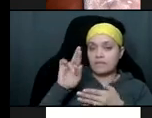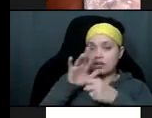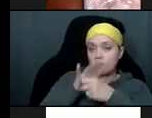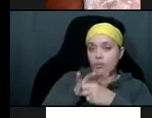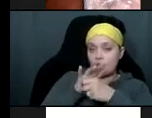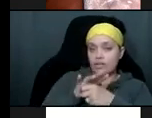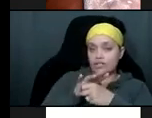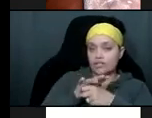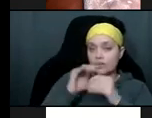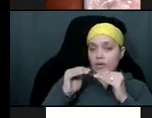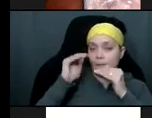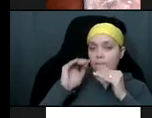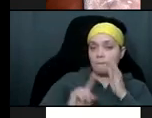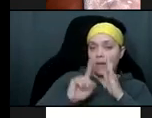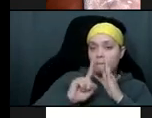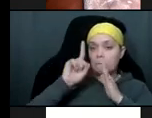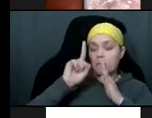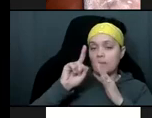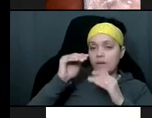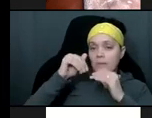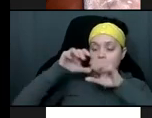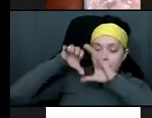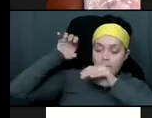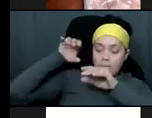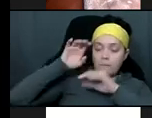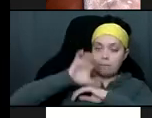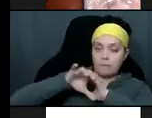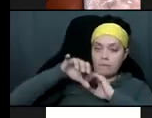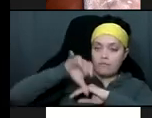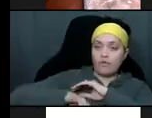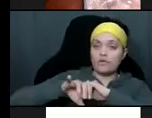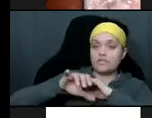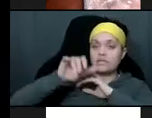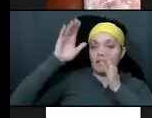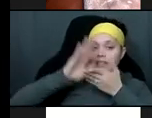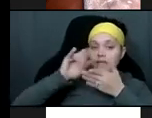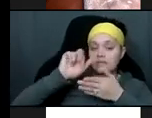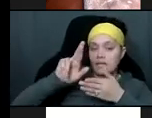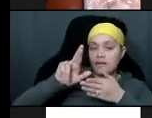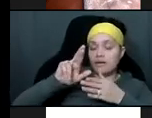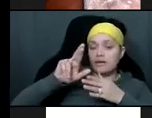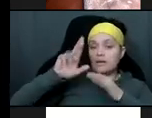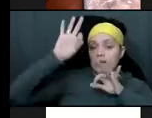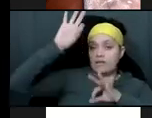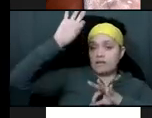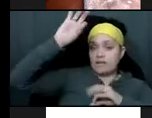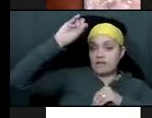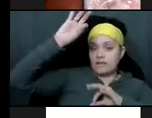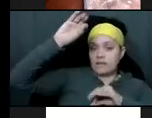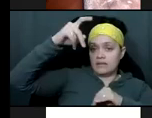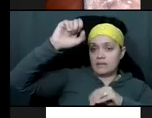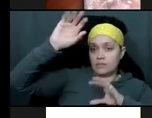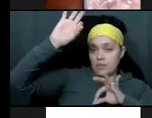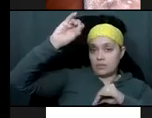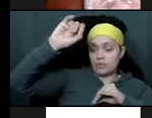Air's moving up, pushing down less air pressure. In contrast, the poles, of course,